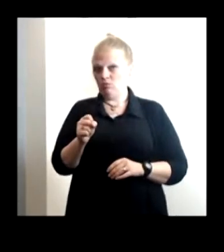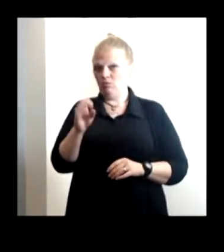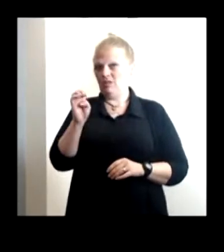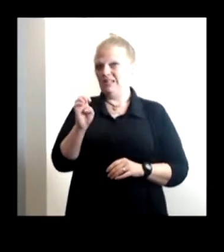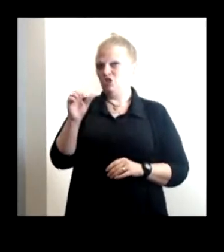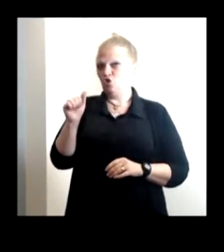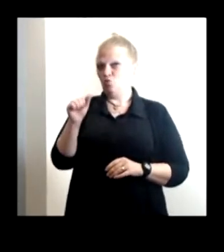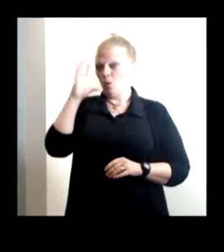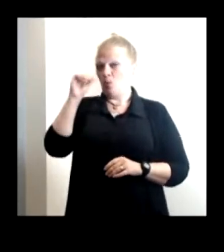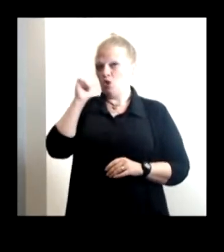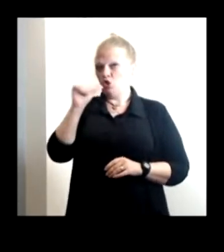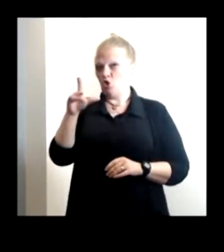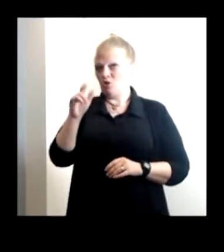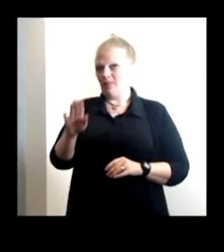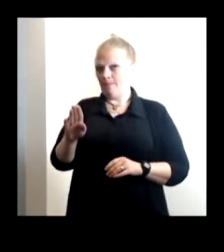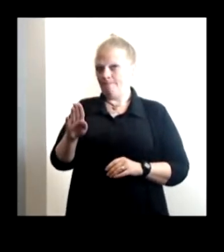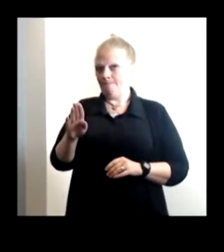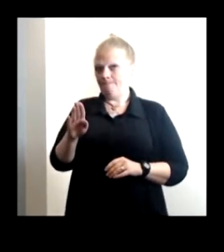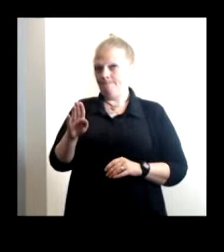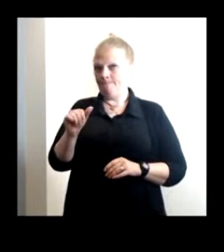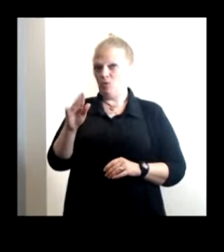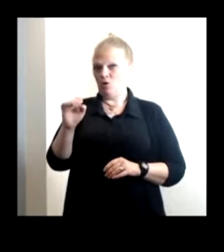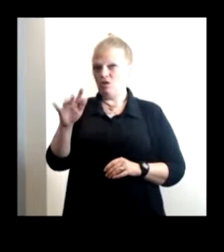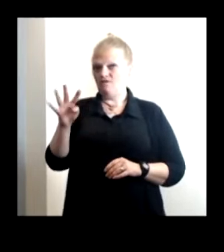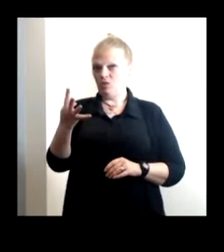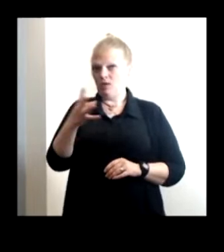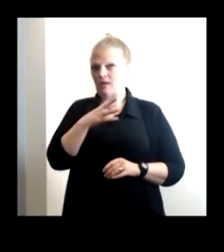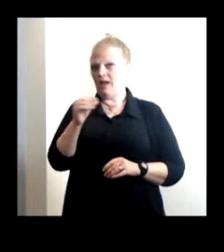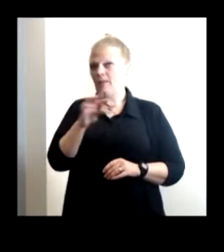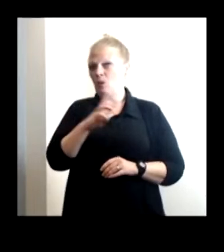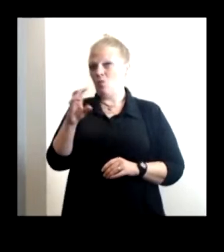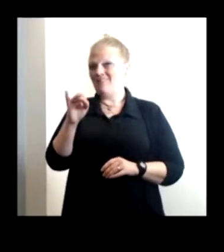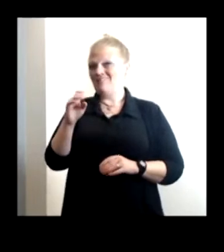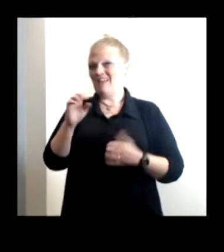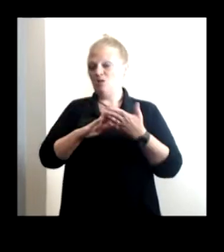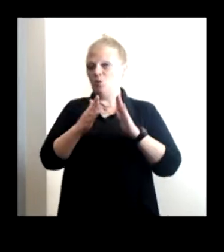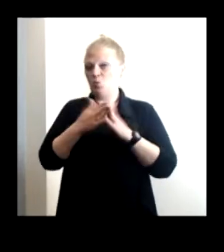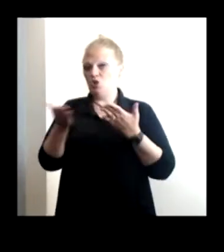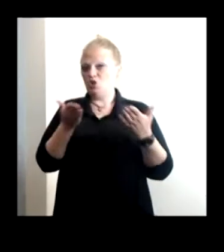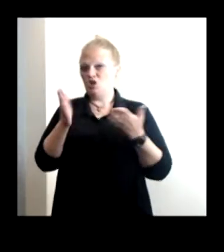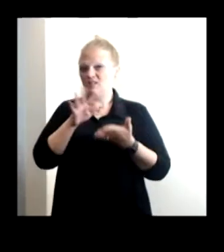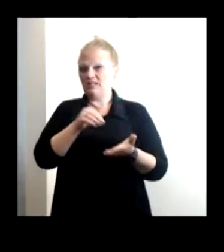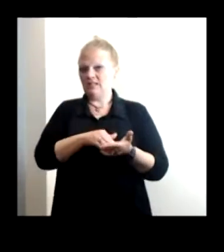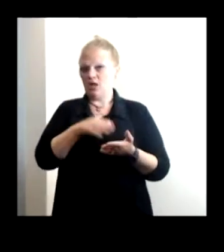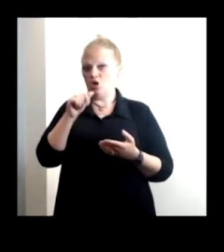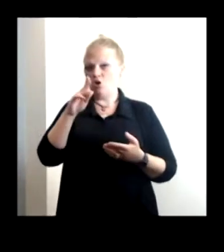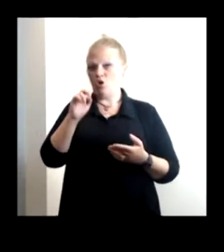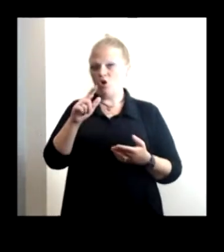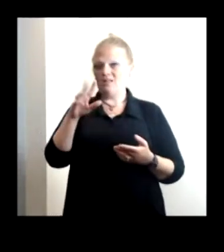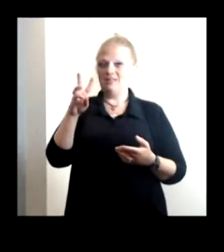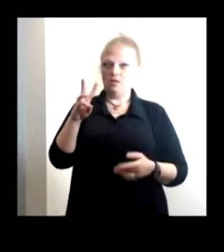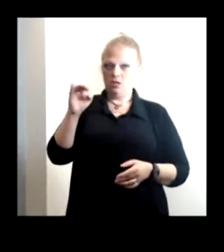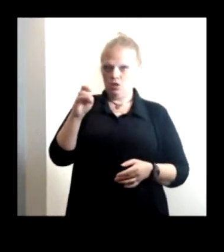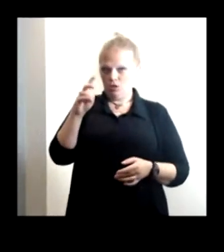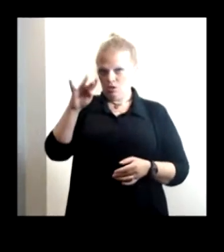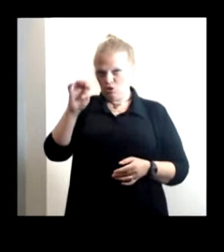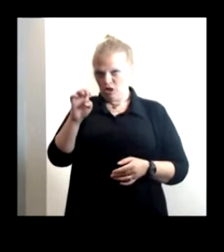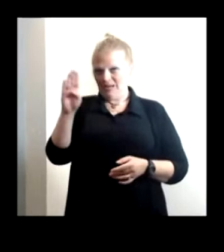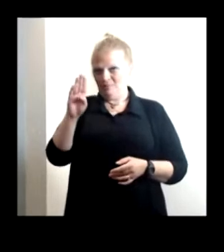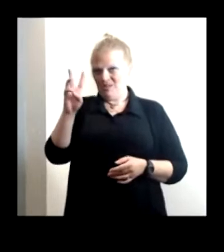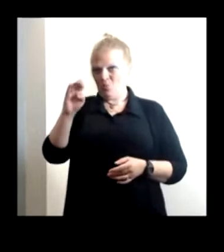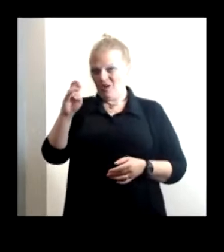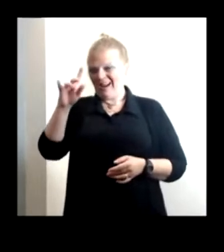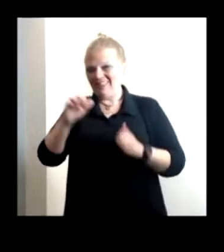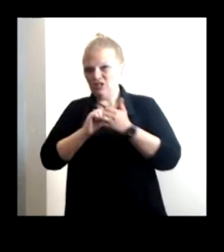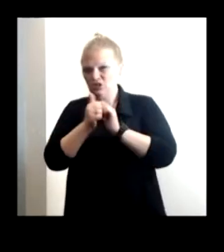East Aurora Boys and Girls Club on August 4th. August 4th, we're also at the Westside Community Services Center. August 6th, we're at the Johnny B. Wiley Sports Pavilion